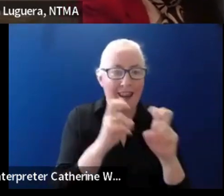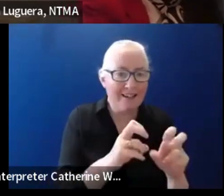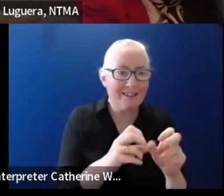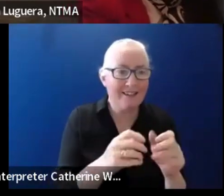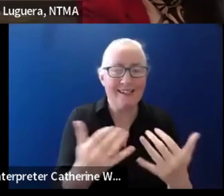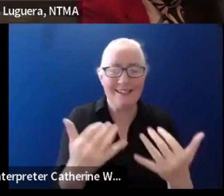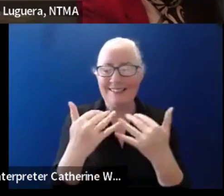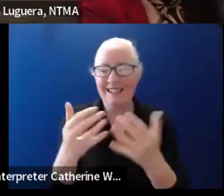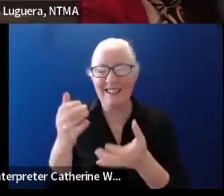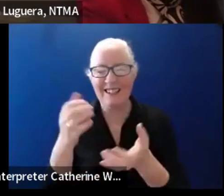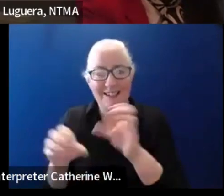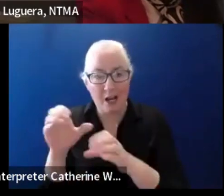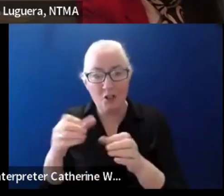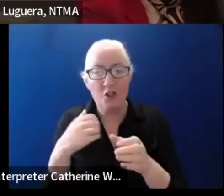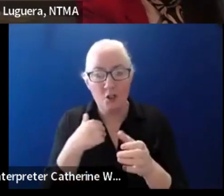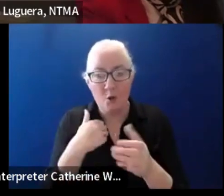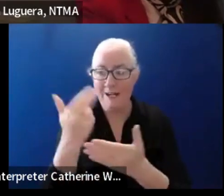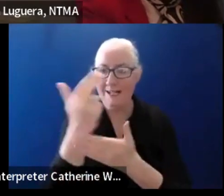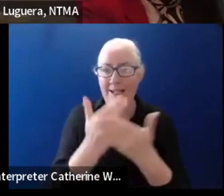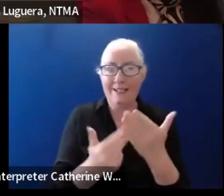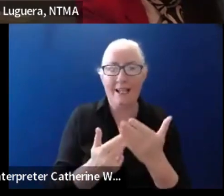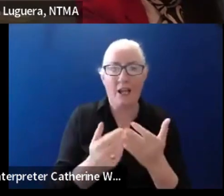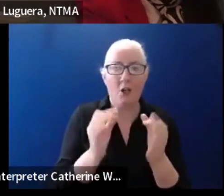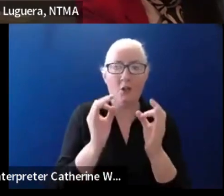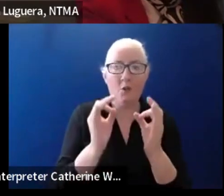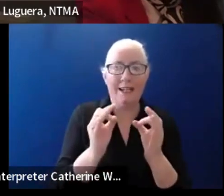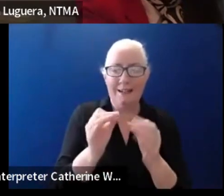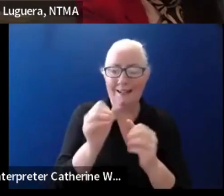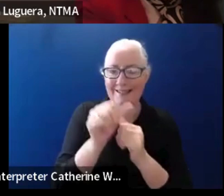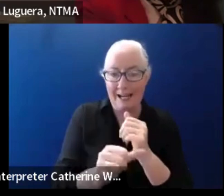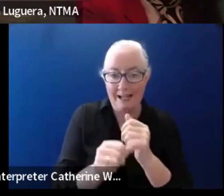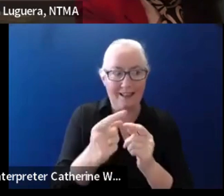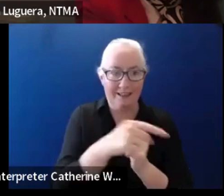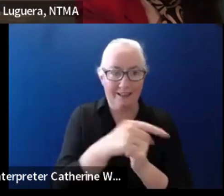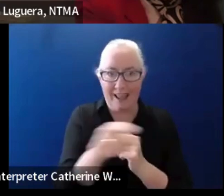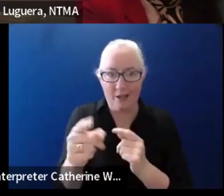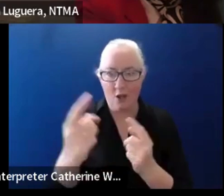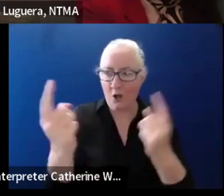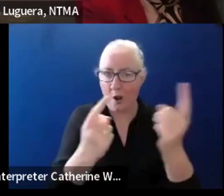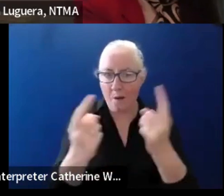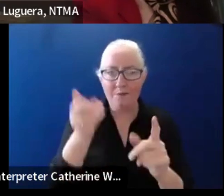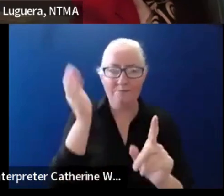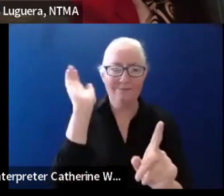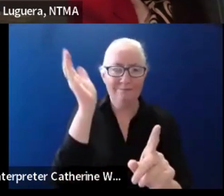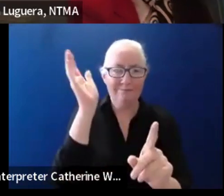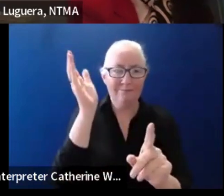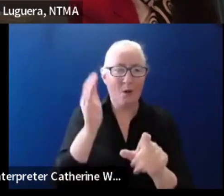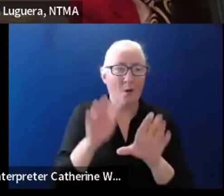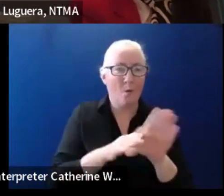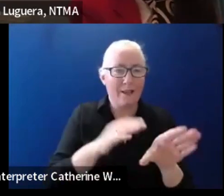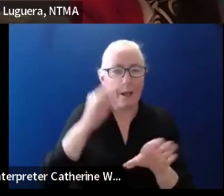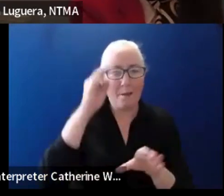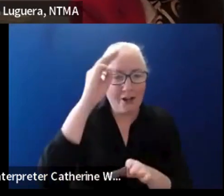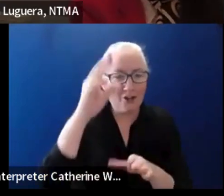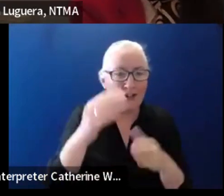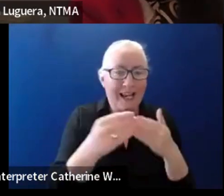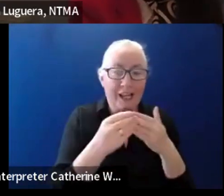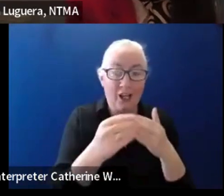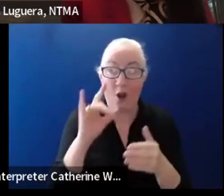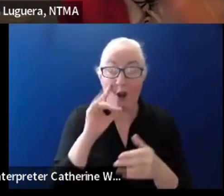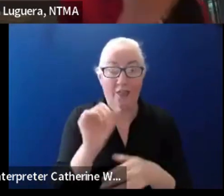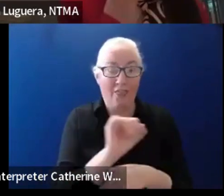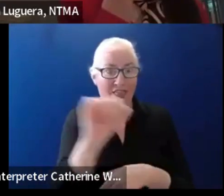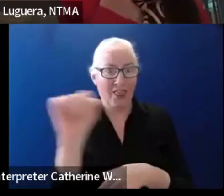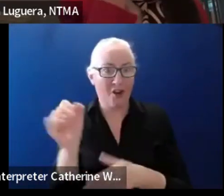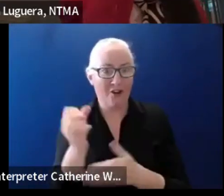science. So we designed a very meaningful engagement whereby they came along, spoke to some of our managers or leaders, heard their